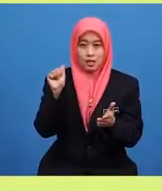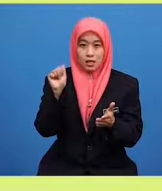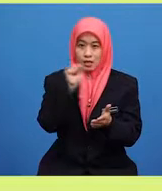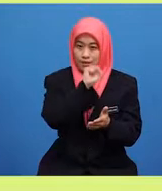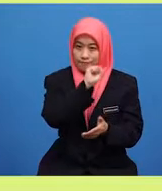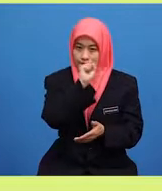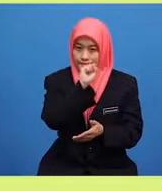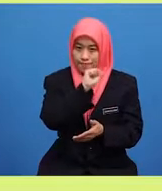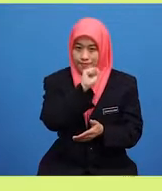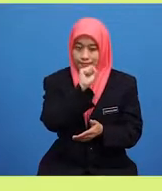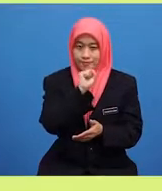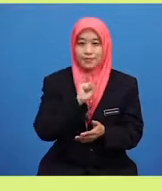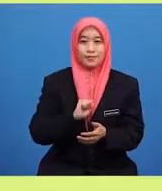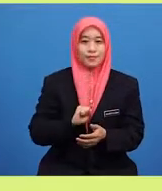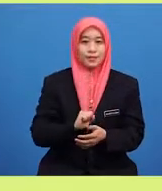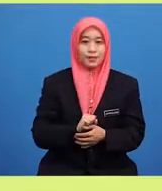It's a...